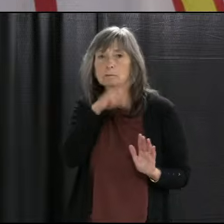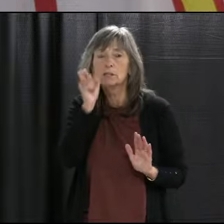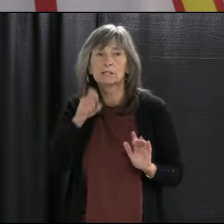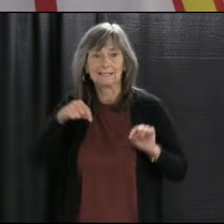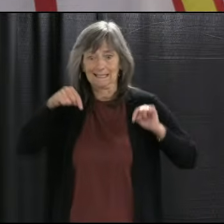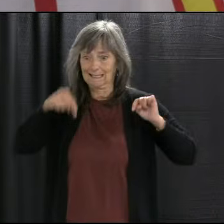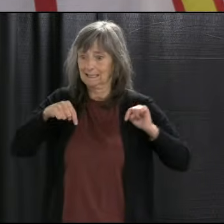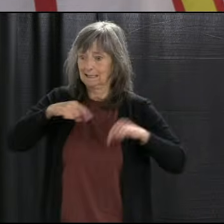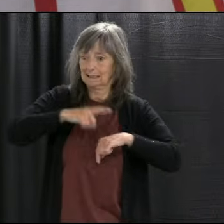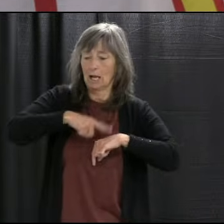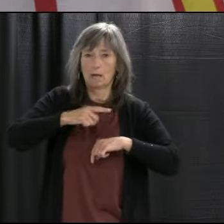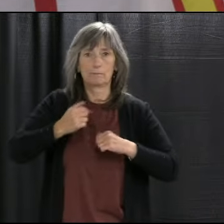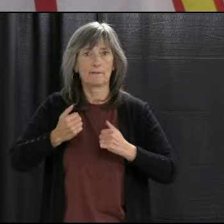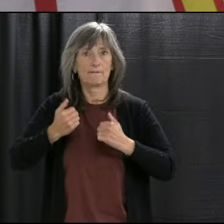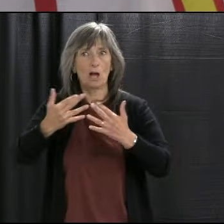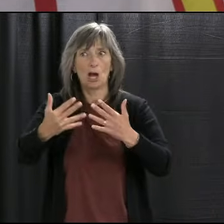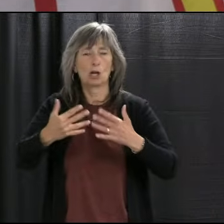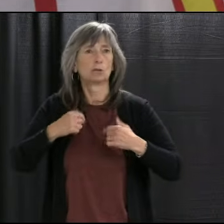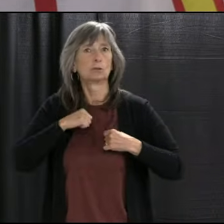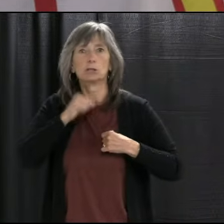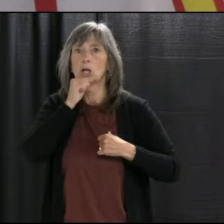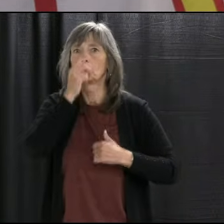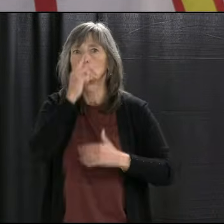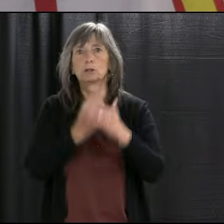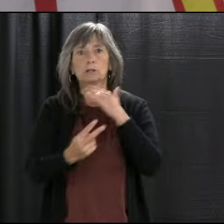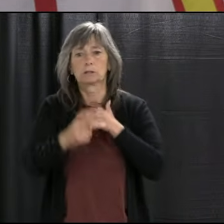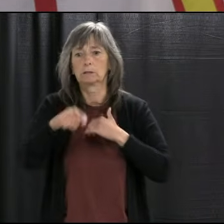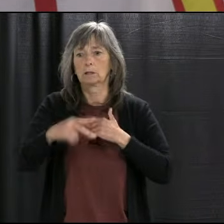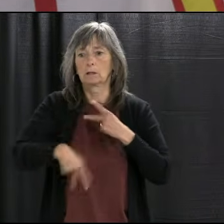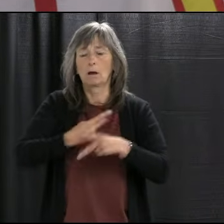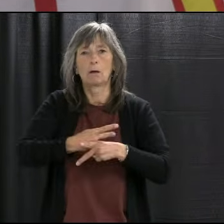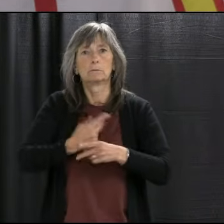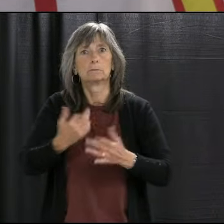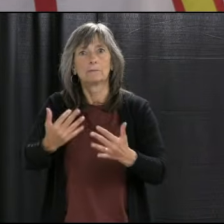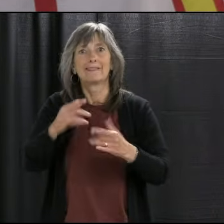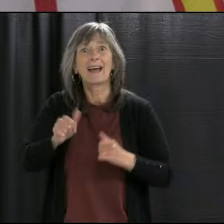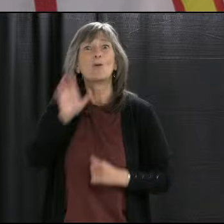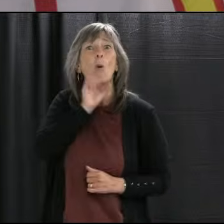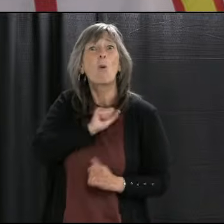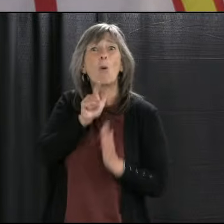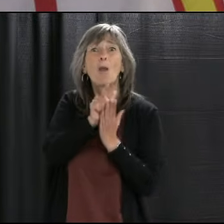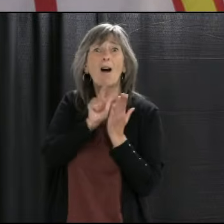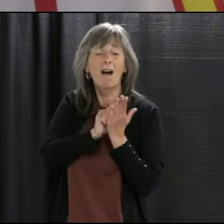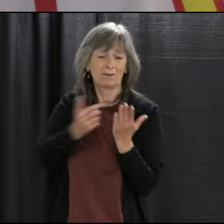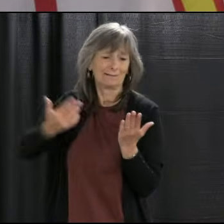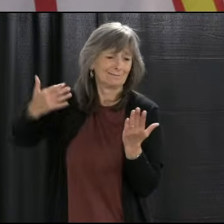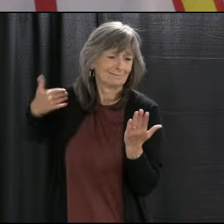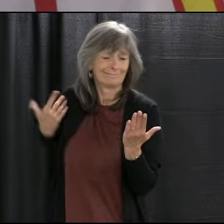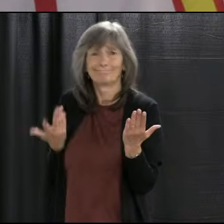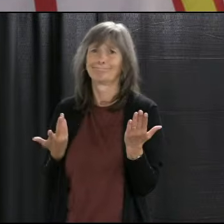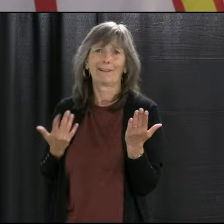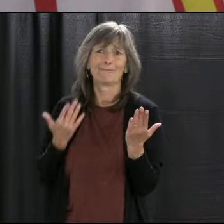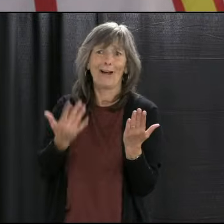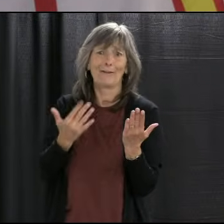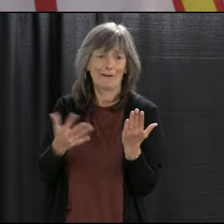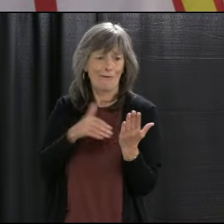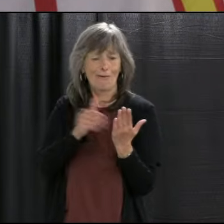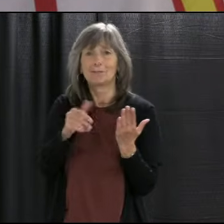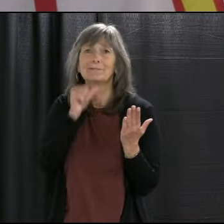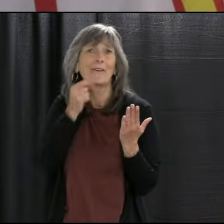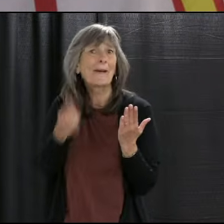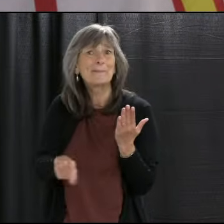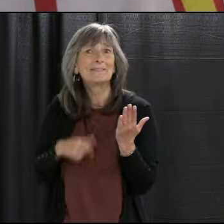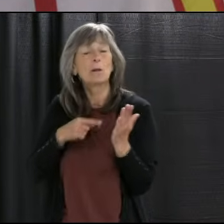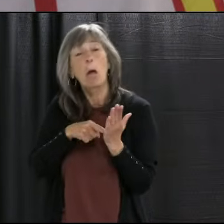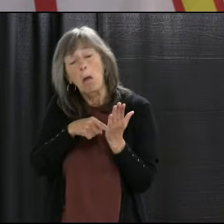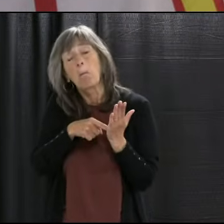this certainly wasn't contemplated when that legislation was drafted. I mean, times change, and here we are now. I think it was